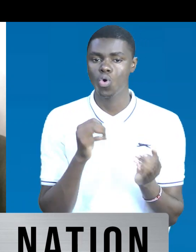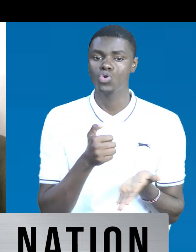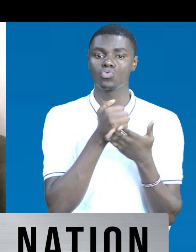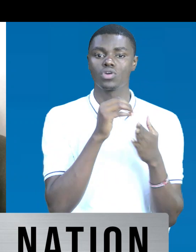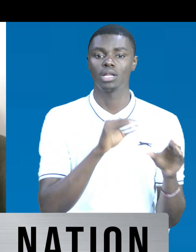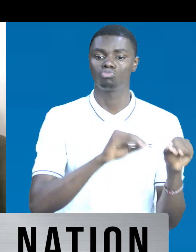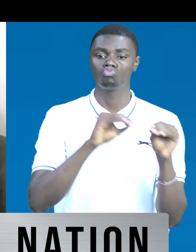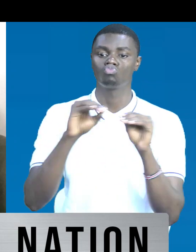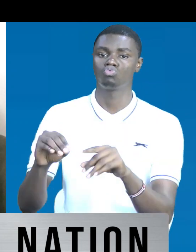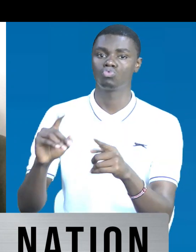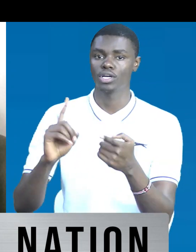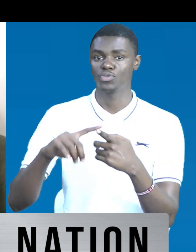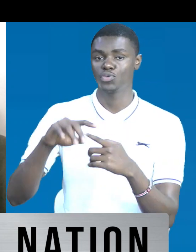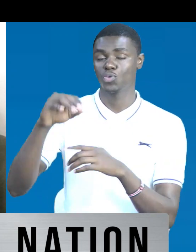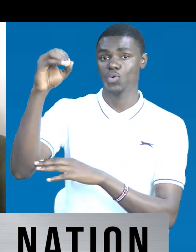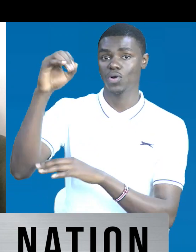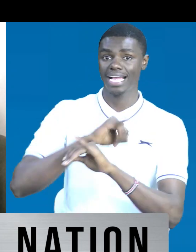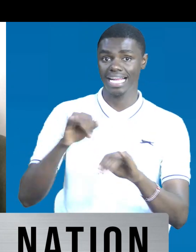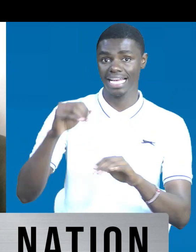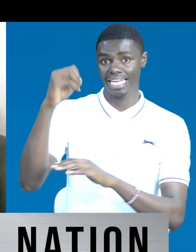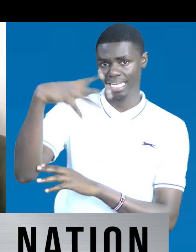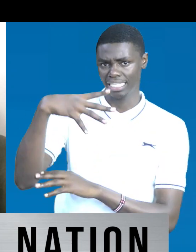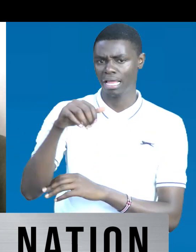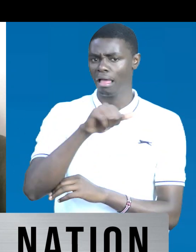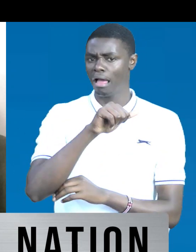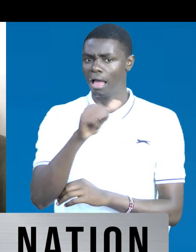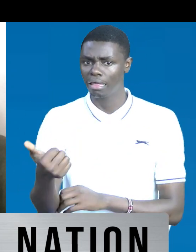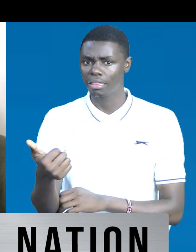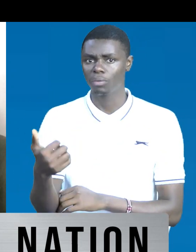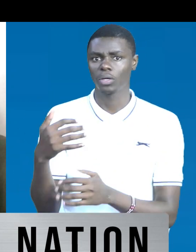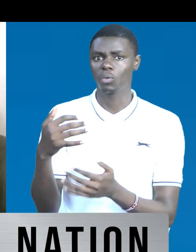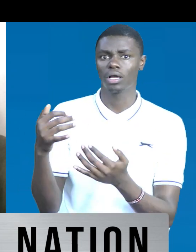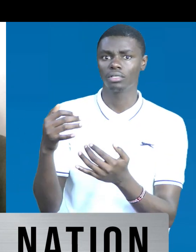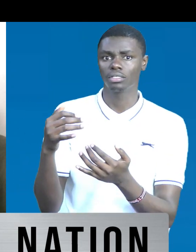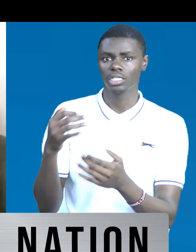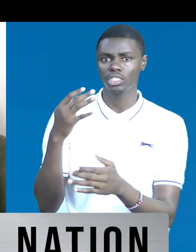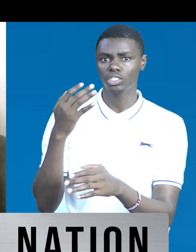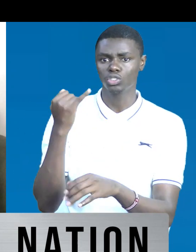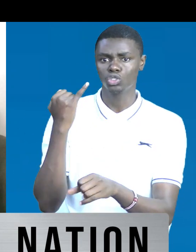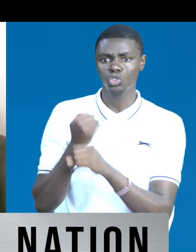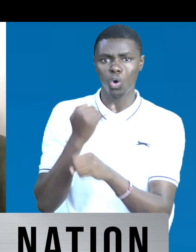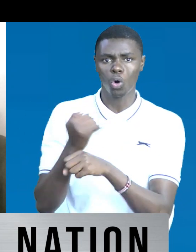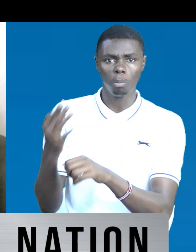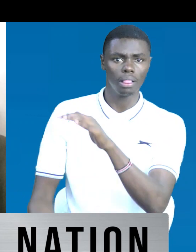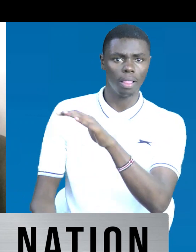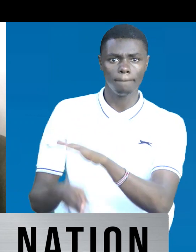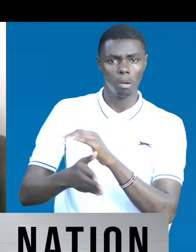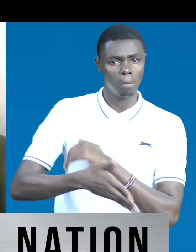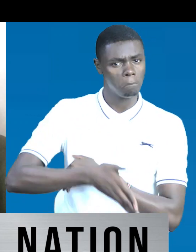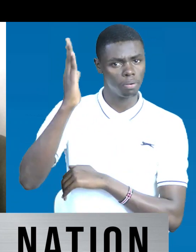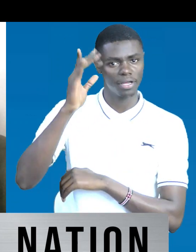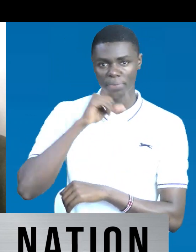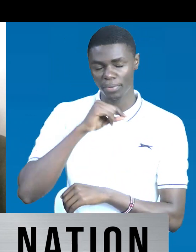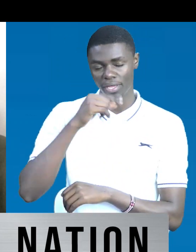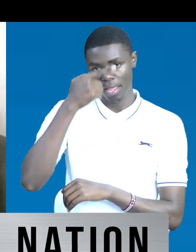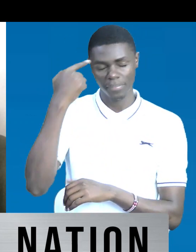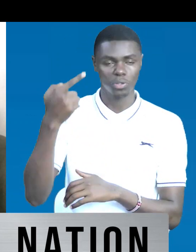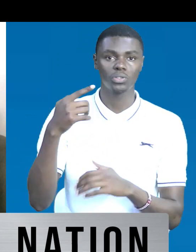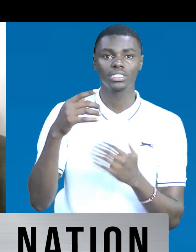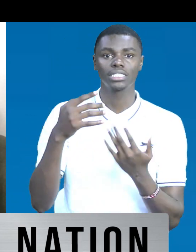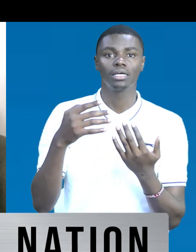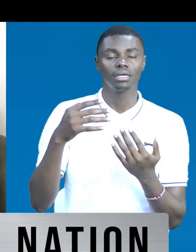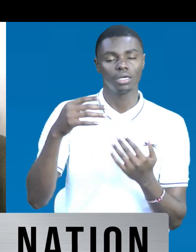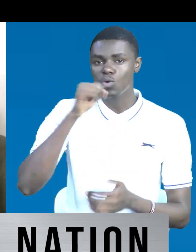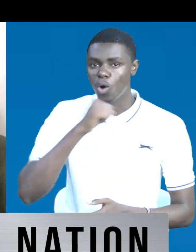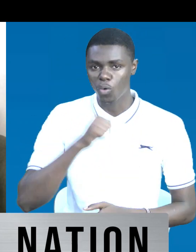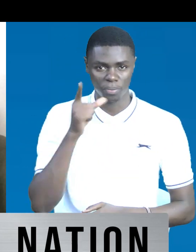into this. There are those who are going to be purely redundant because they are not able to learn more skills because of the age